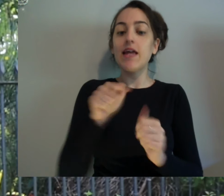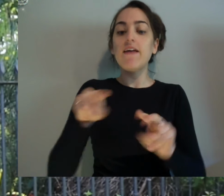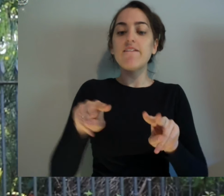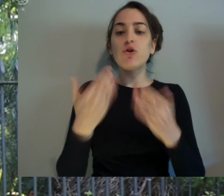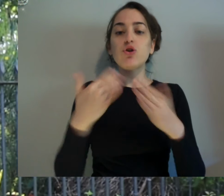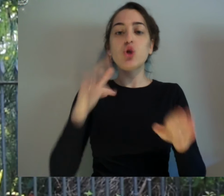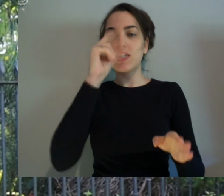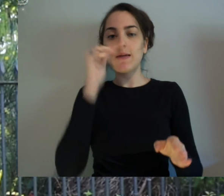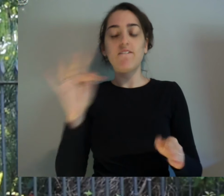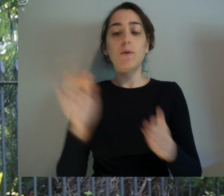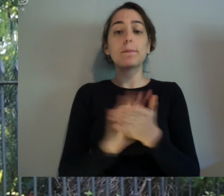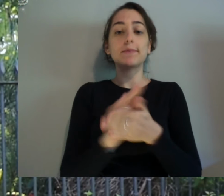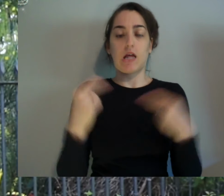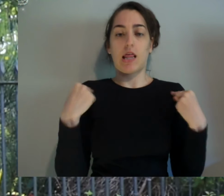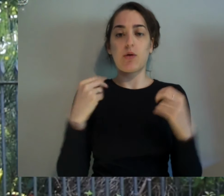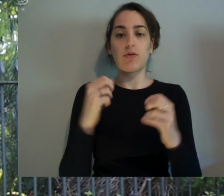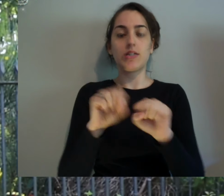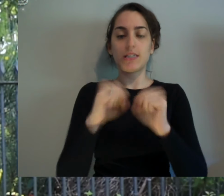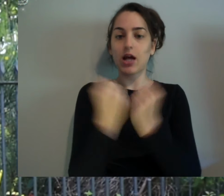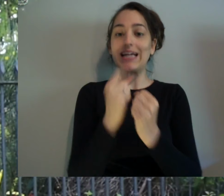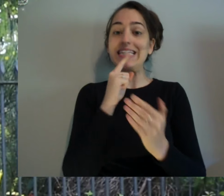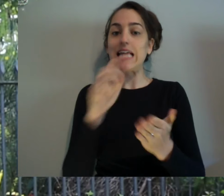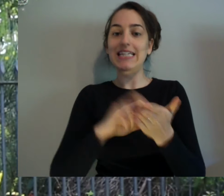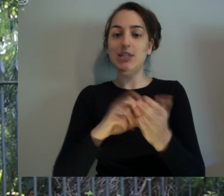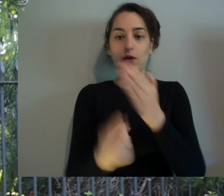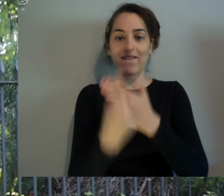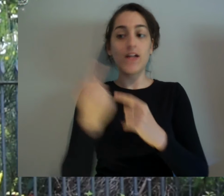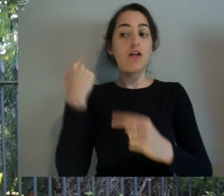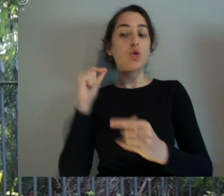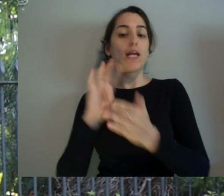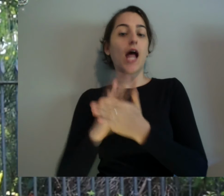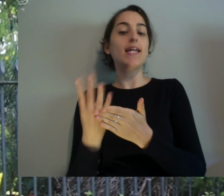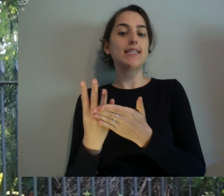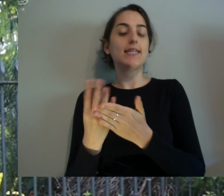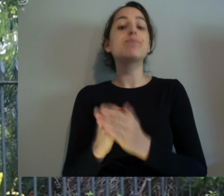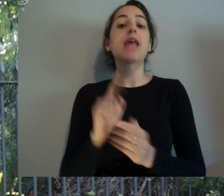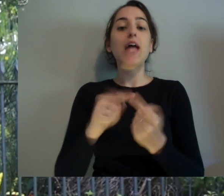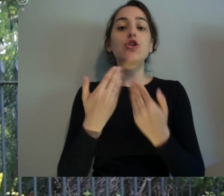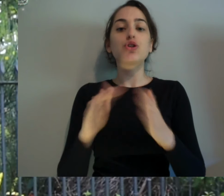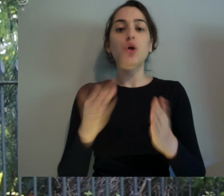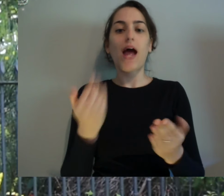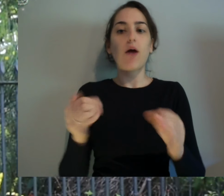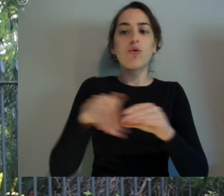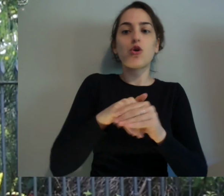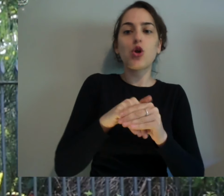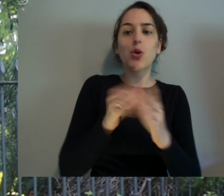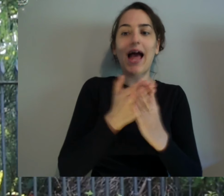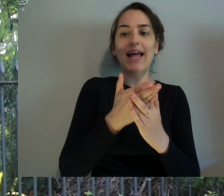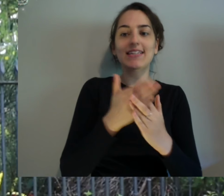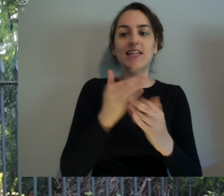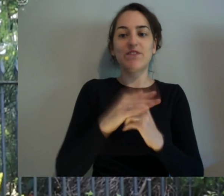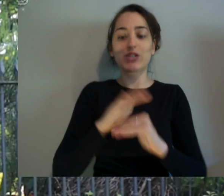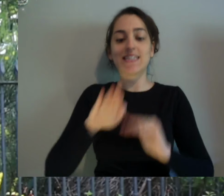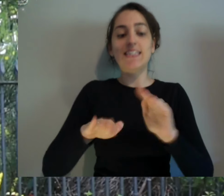through an example based on the Sign Language Society Silent Disco event in 2019, and it will show you how to incorporate accessibility and inclusion into the different